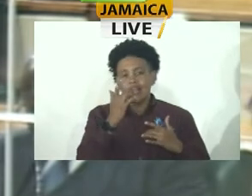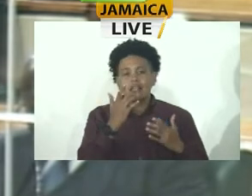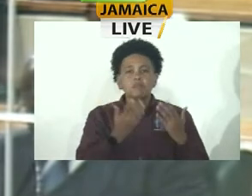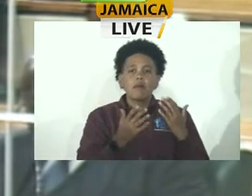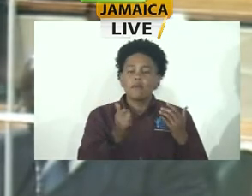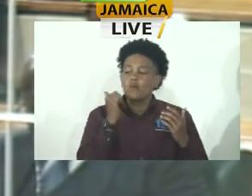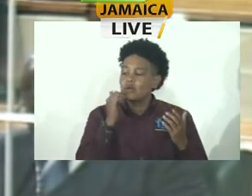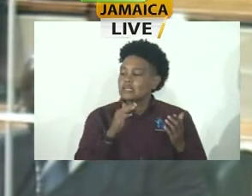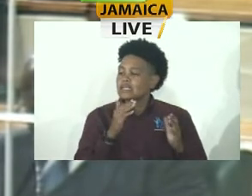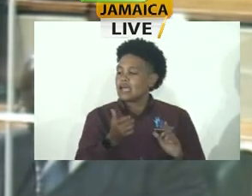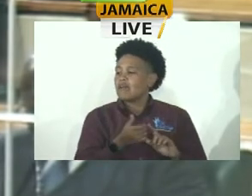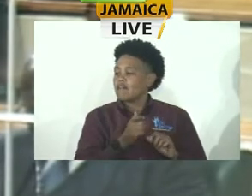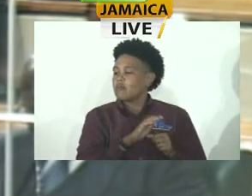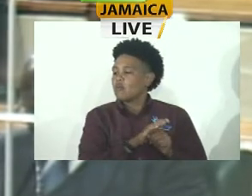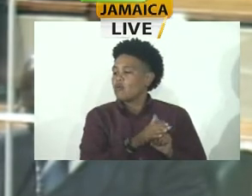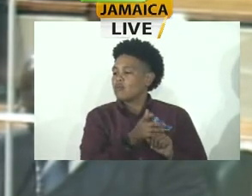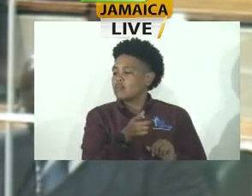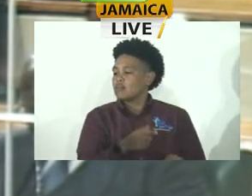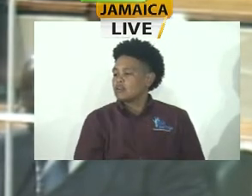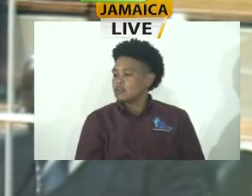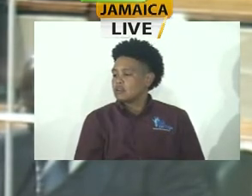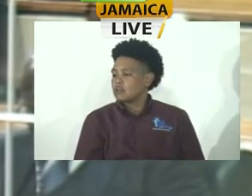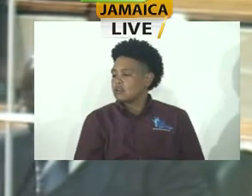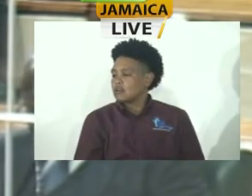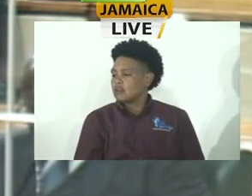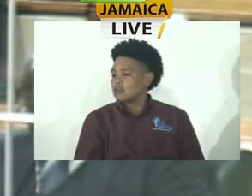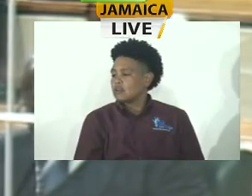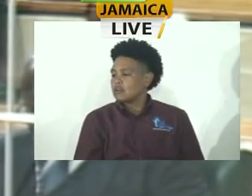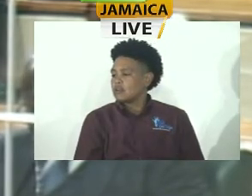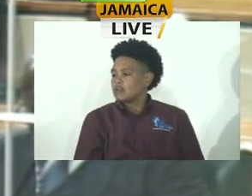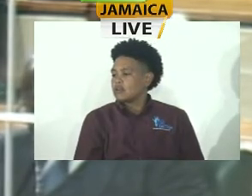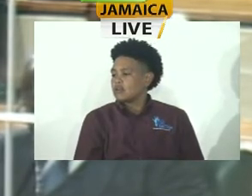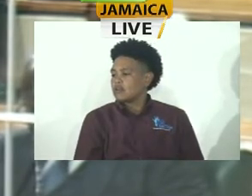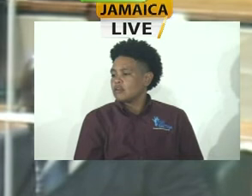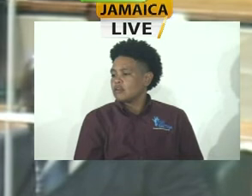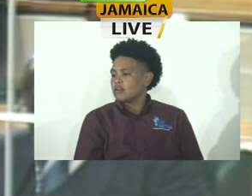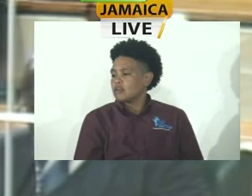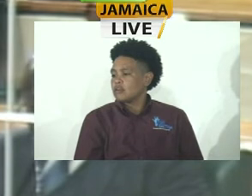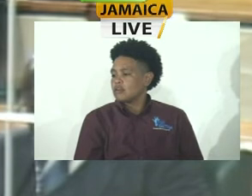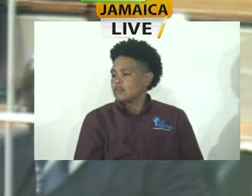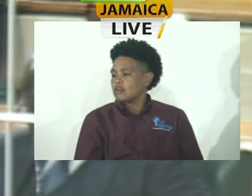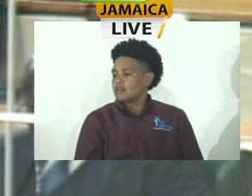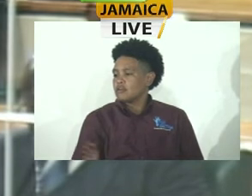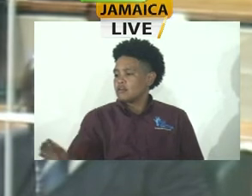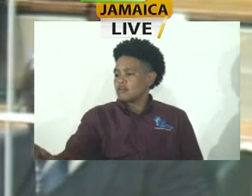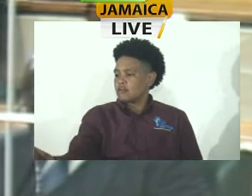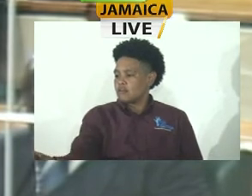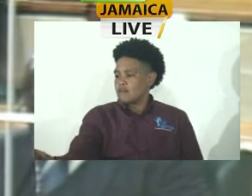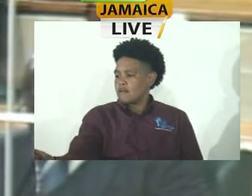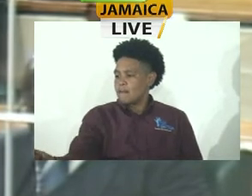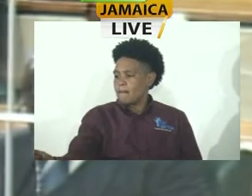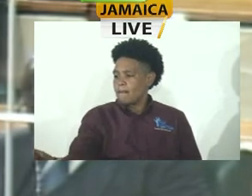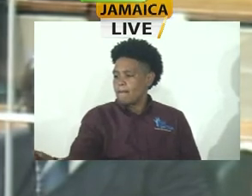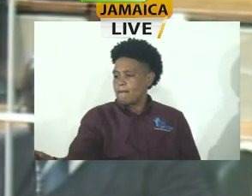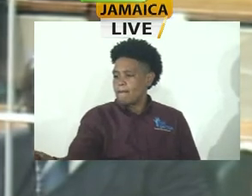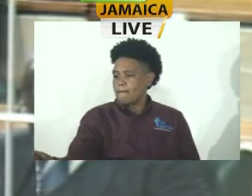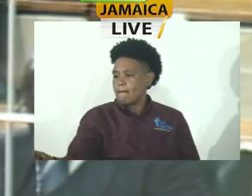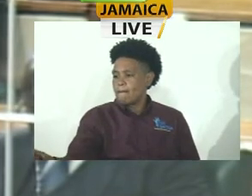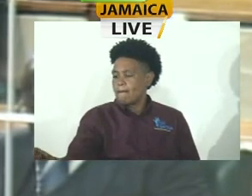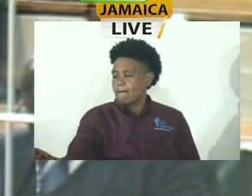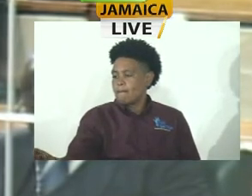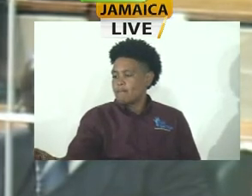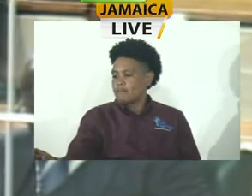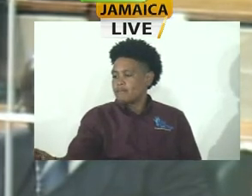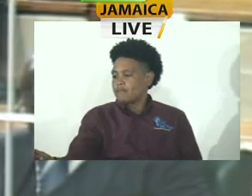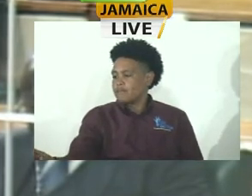so madam speak up i want to emphasize this that our 14-day quarantine is